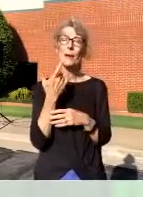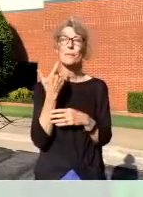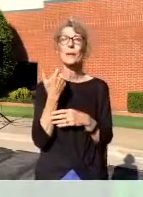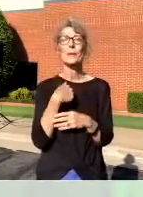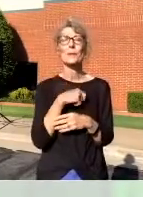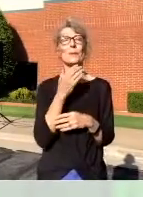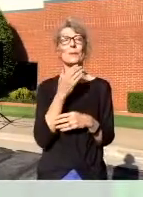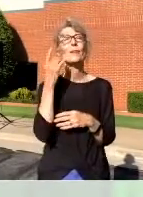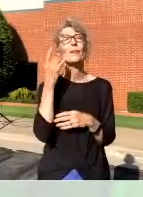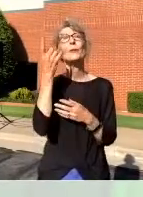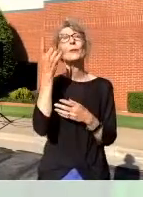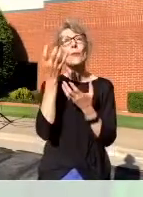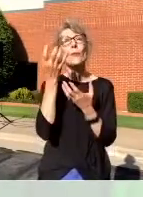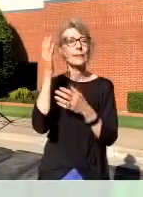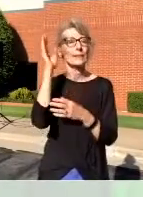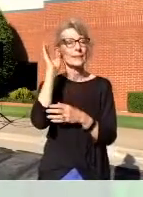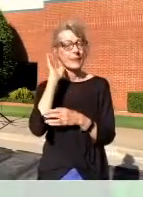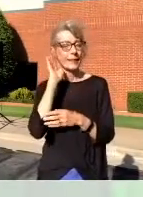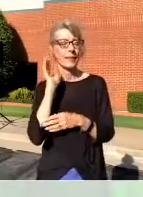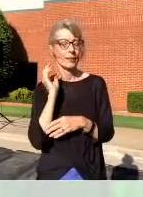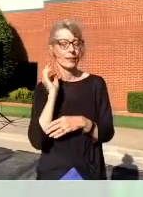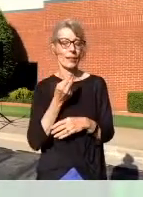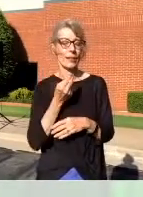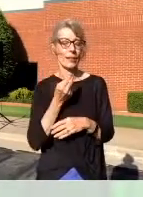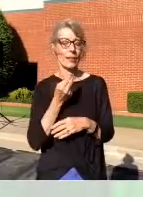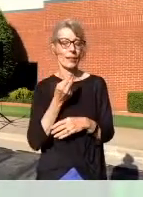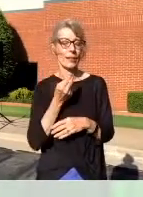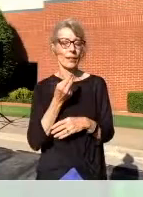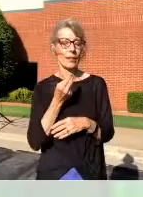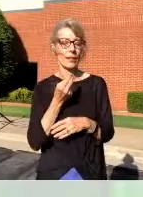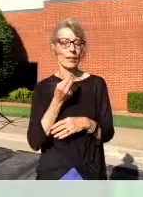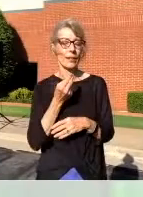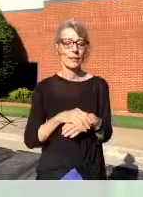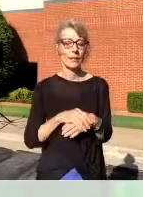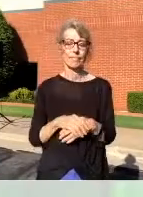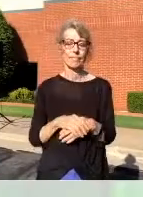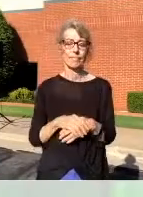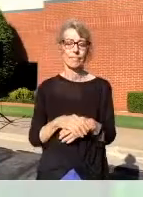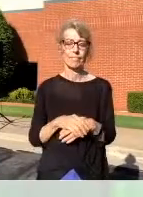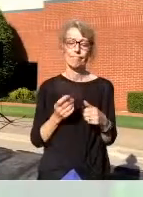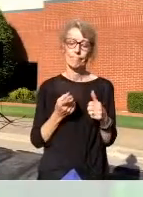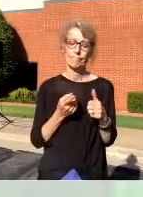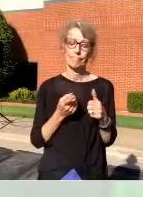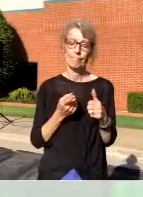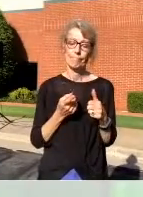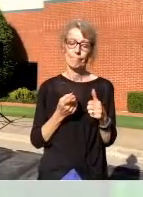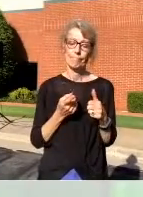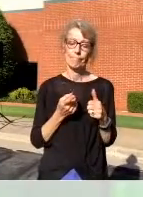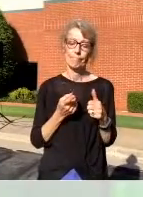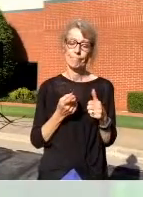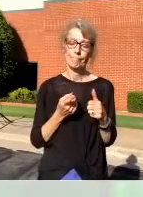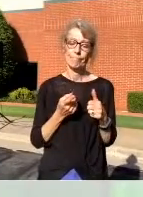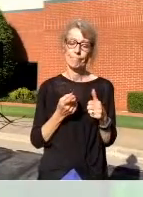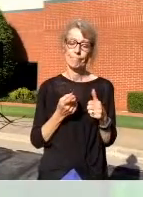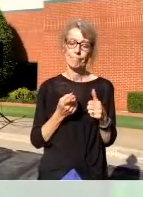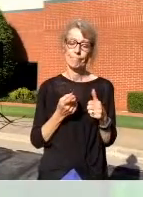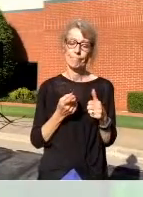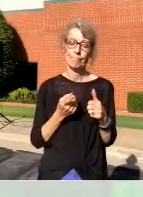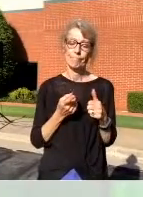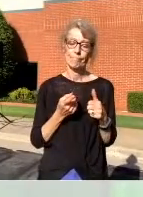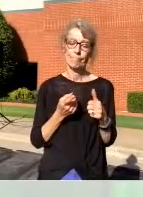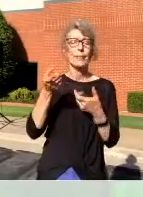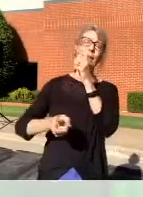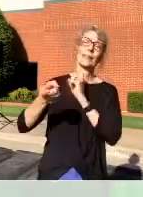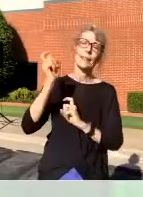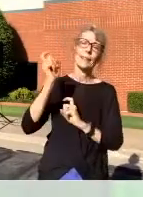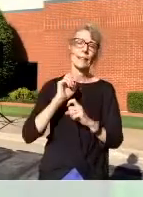God, we first want to thank you for the love that you have showered upon us abundantly, Father. God, we